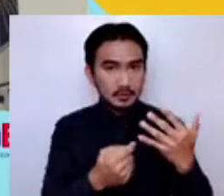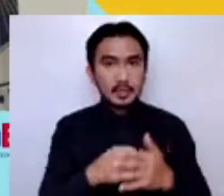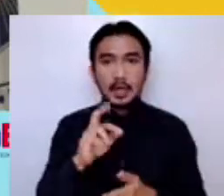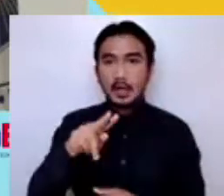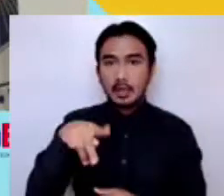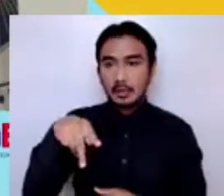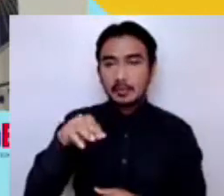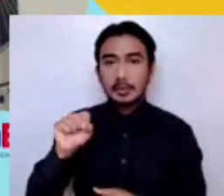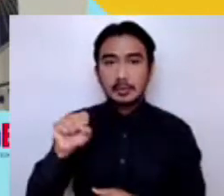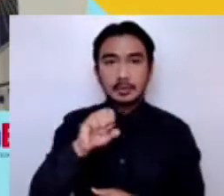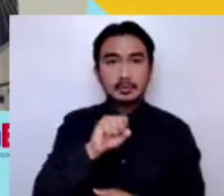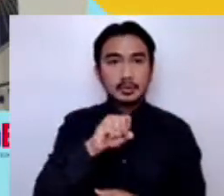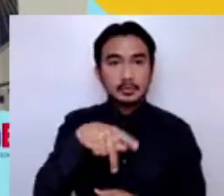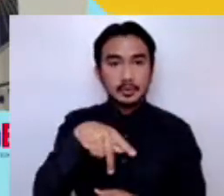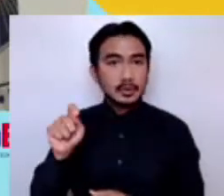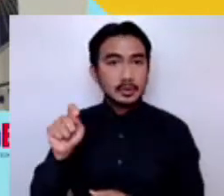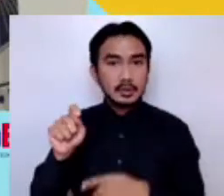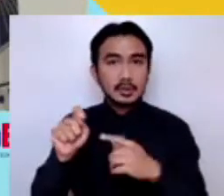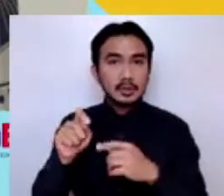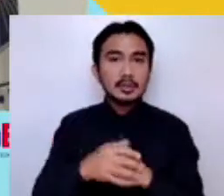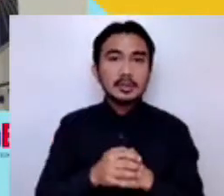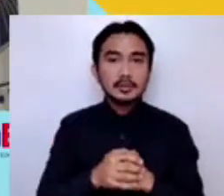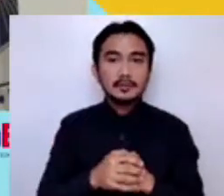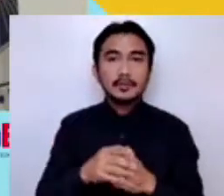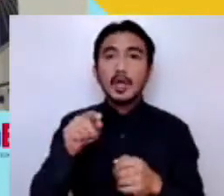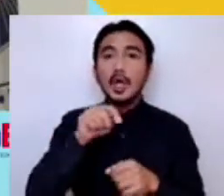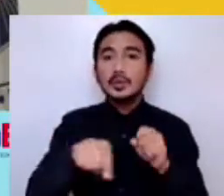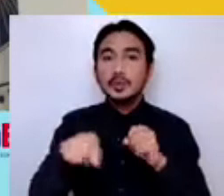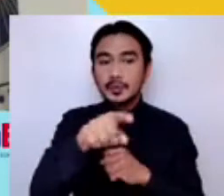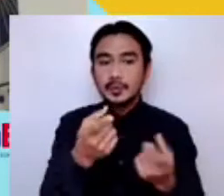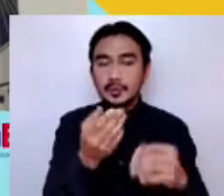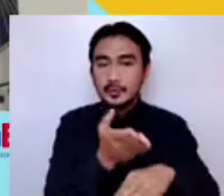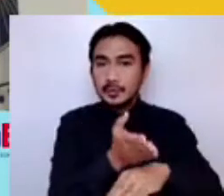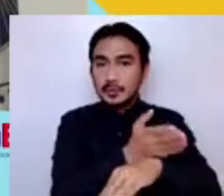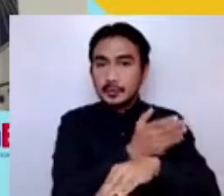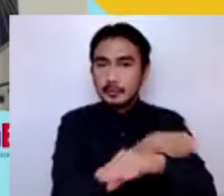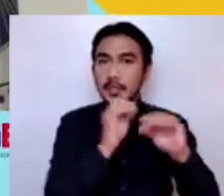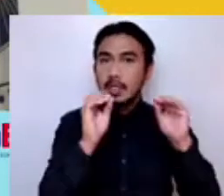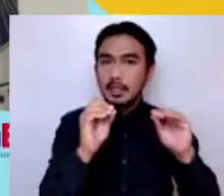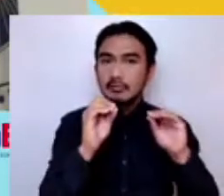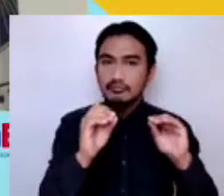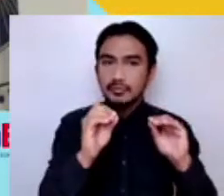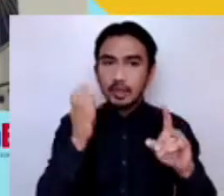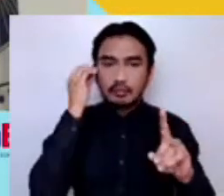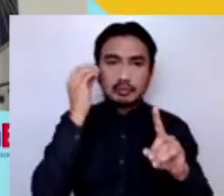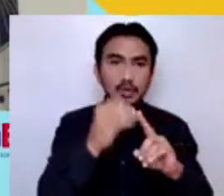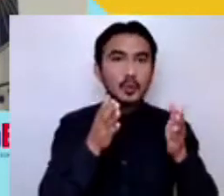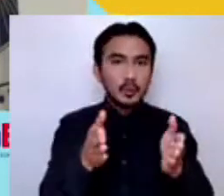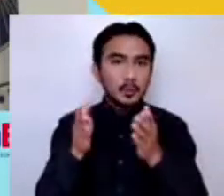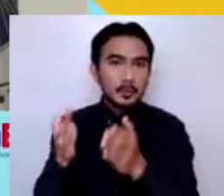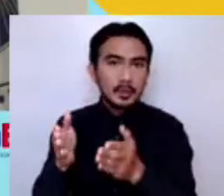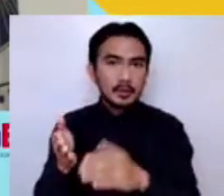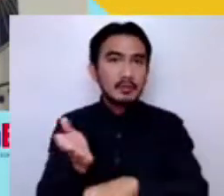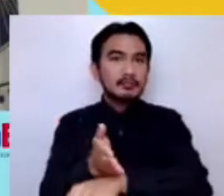RPMS-PPST. And this will lead you to improve your existing teaching competencies and strategies to further enhance your